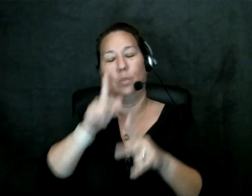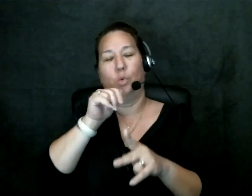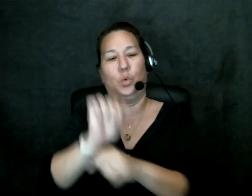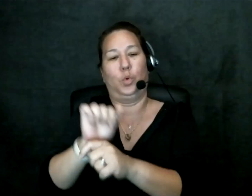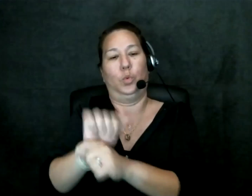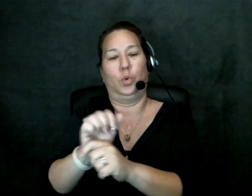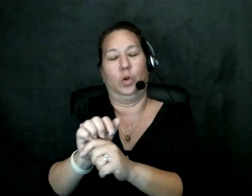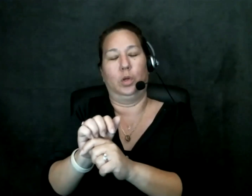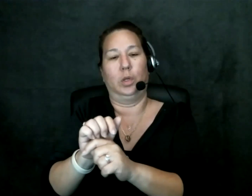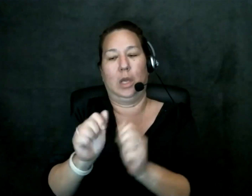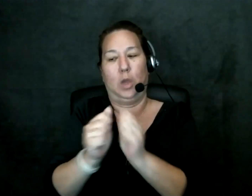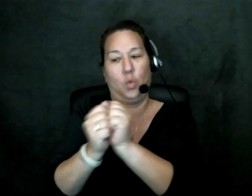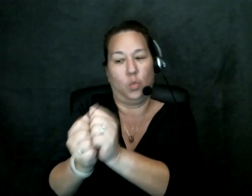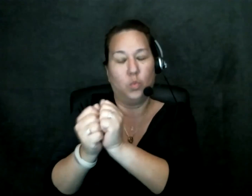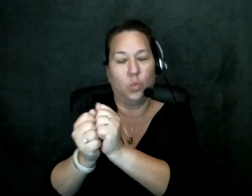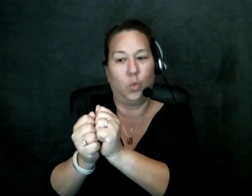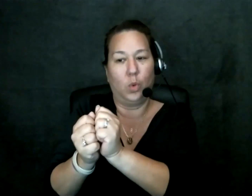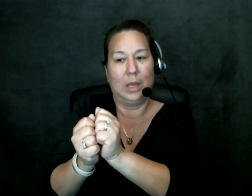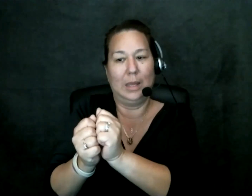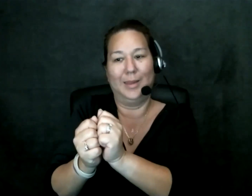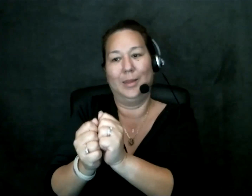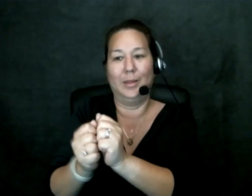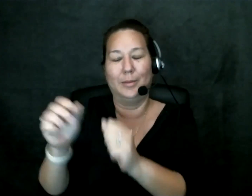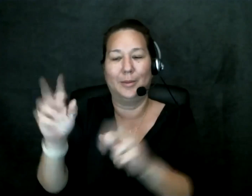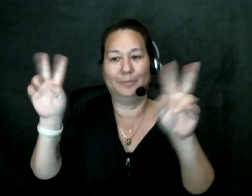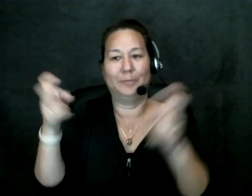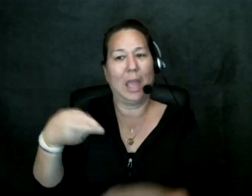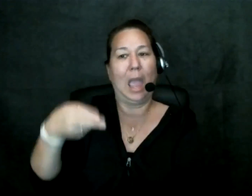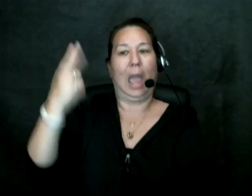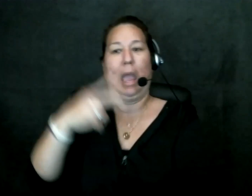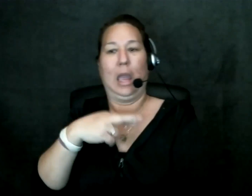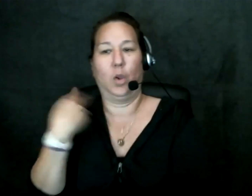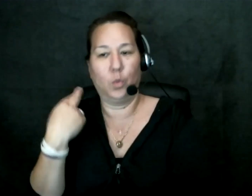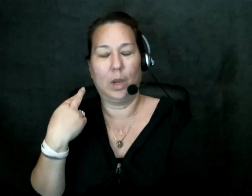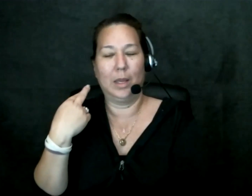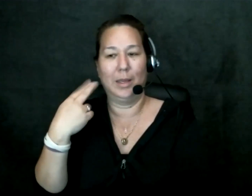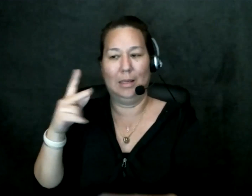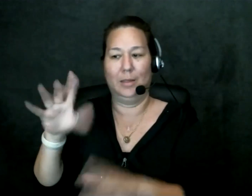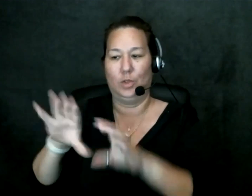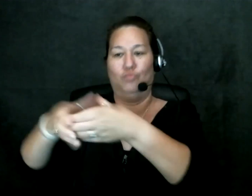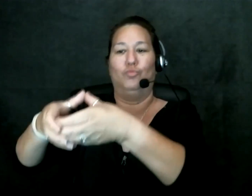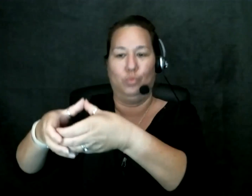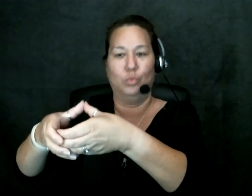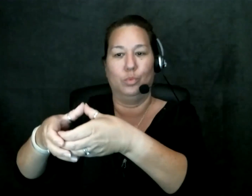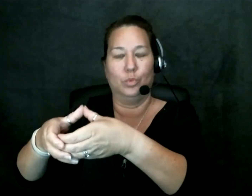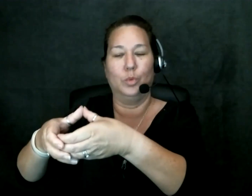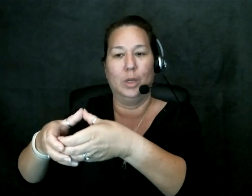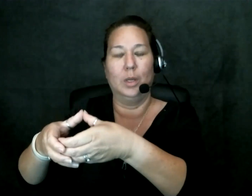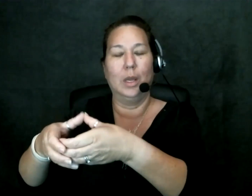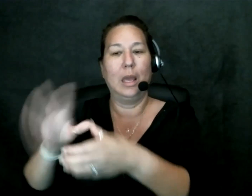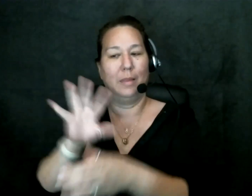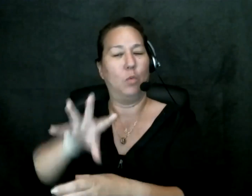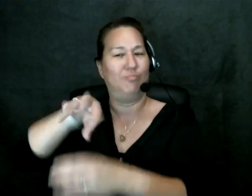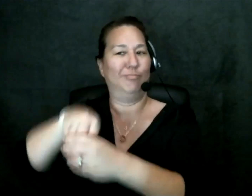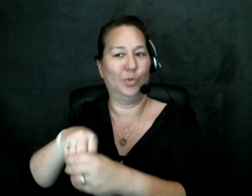certain, higher risk populations. So that would include home health care in a